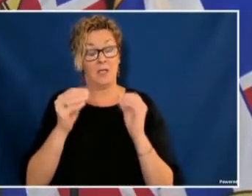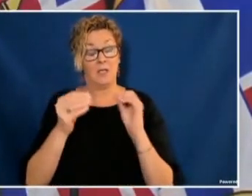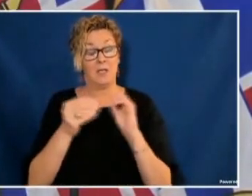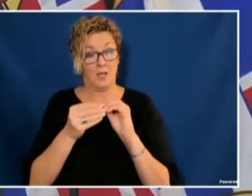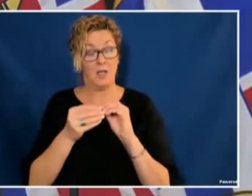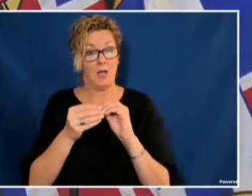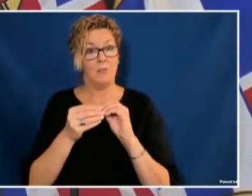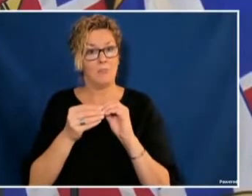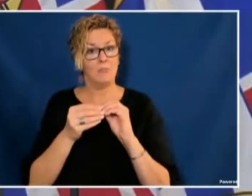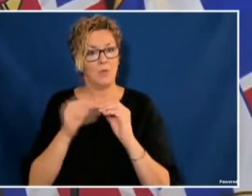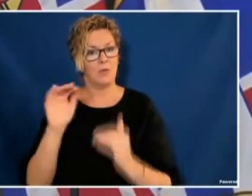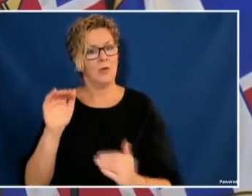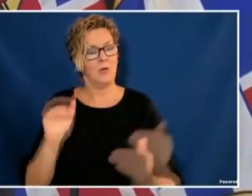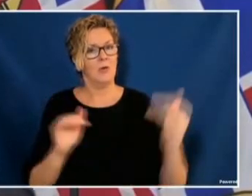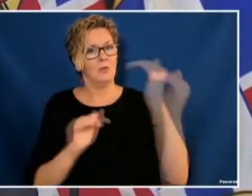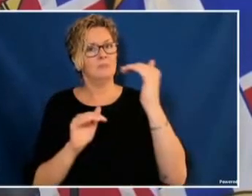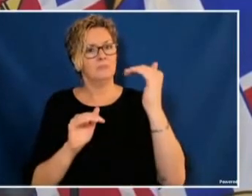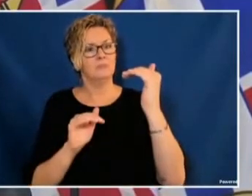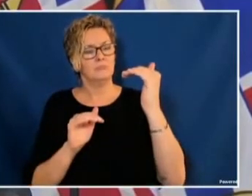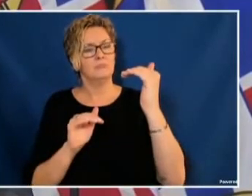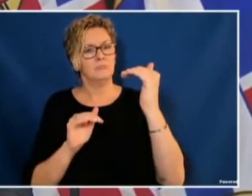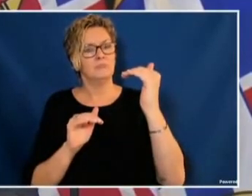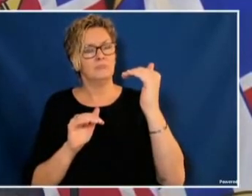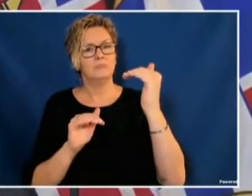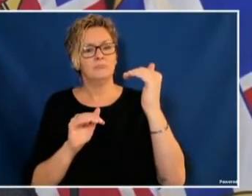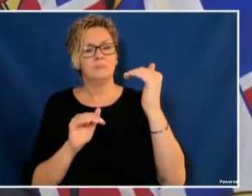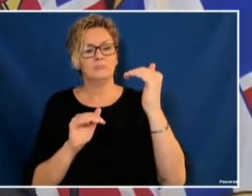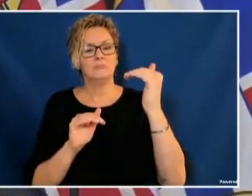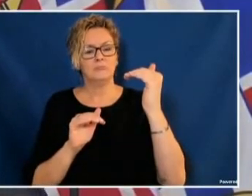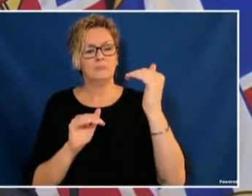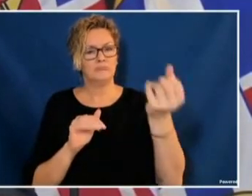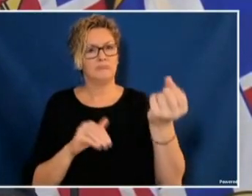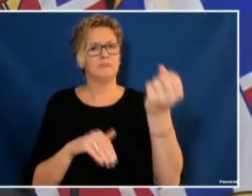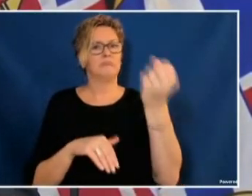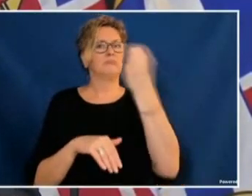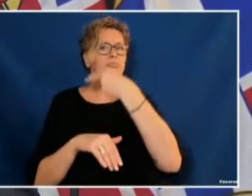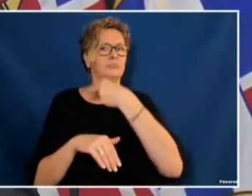week. As you'll be aware, over the last